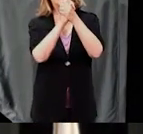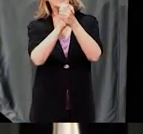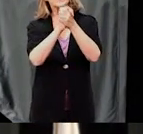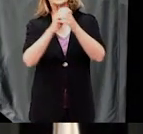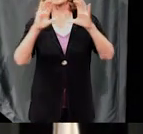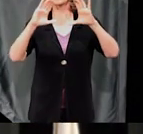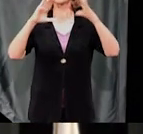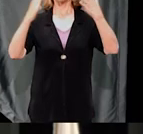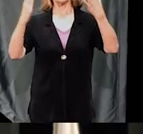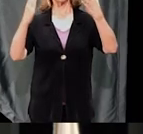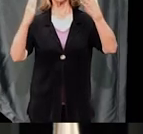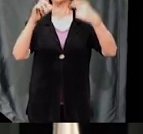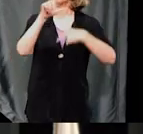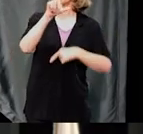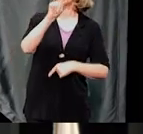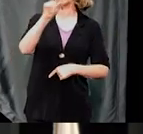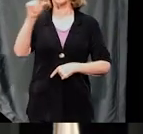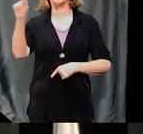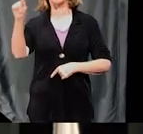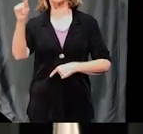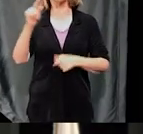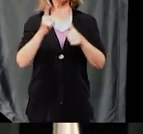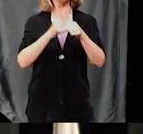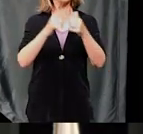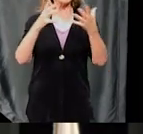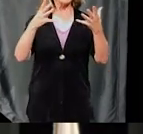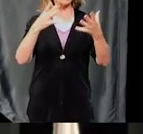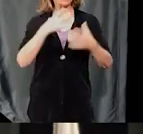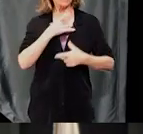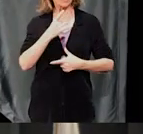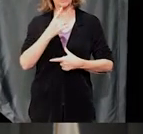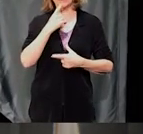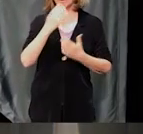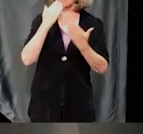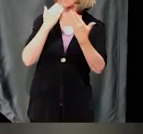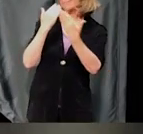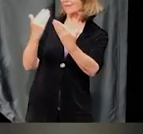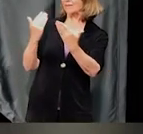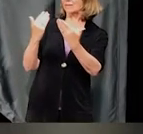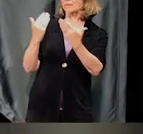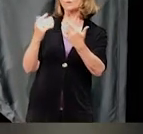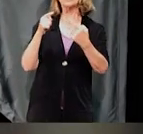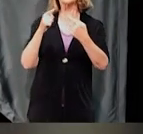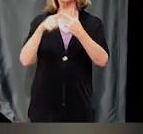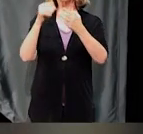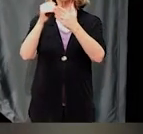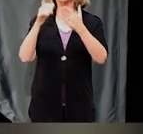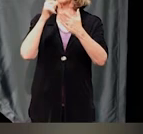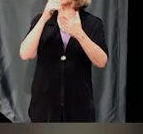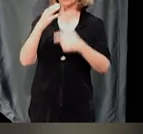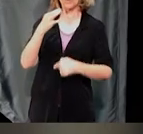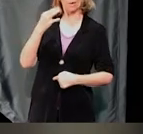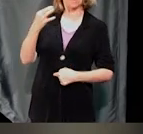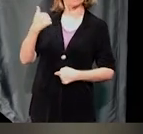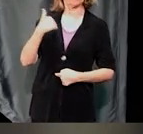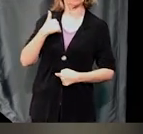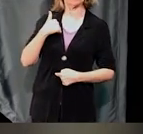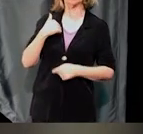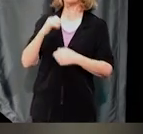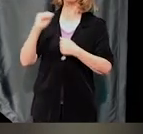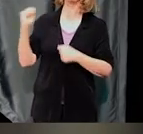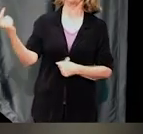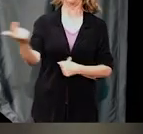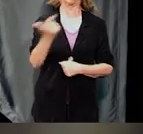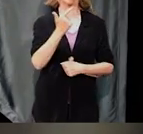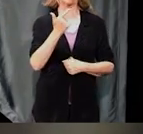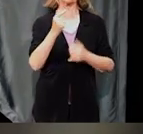Congratulations, class of 2020. I would like to first start off by saying thank you, not only to the students that nominated me, but to all of my